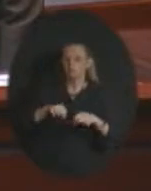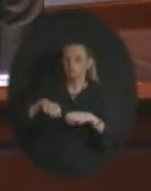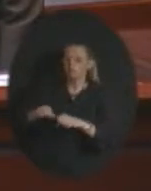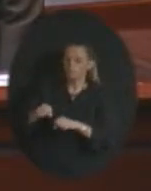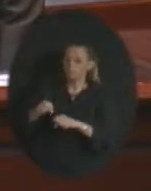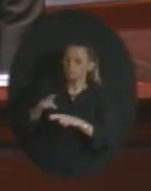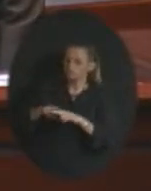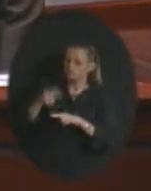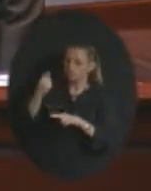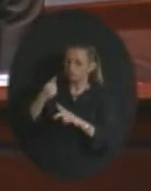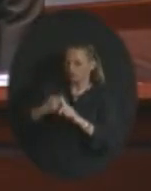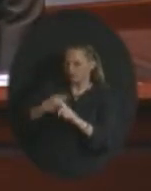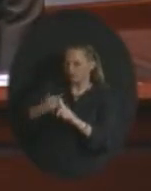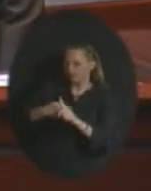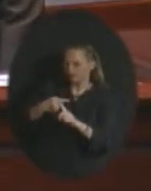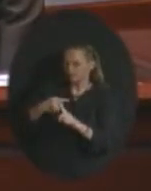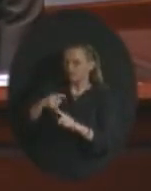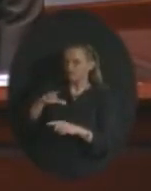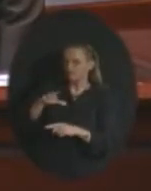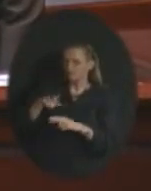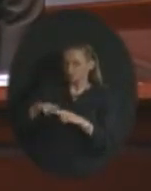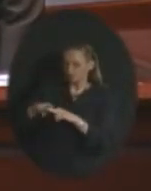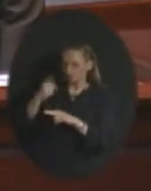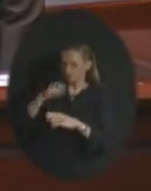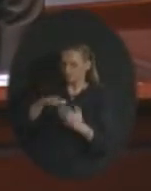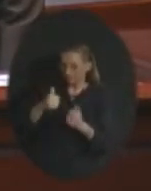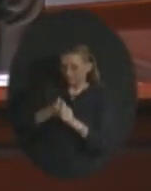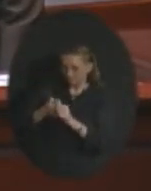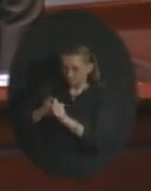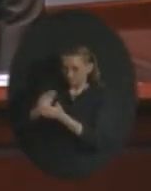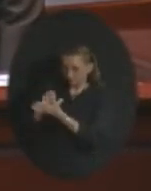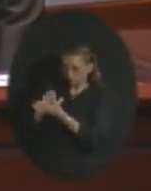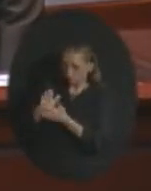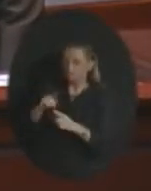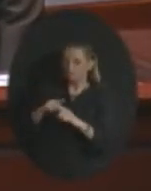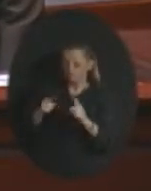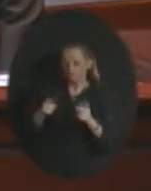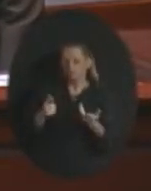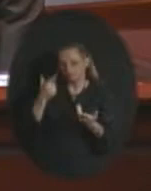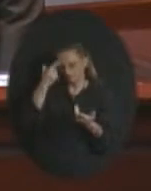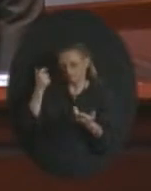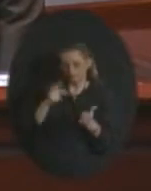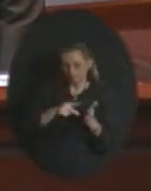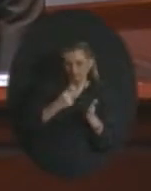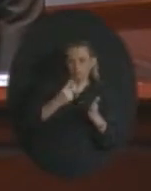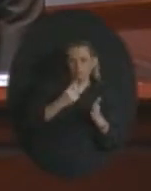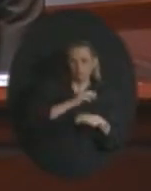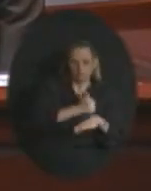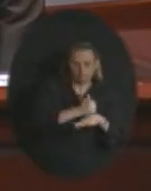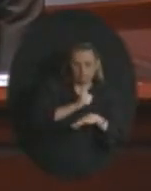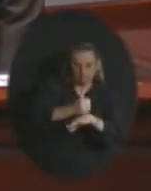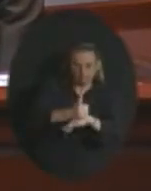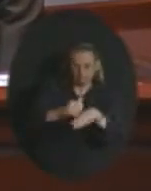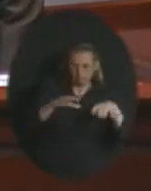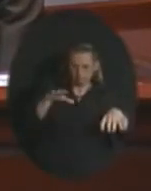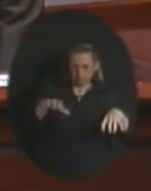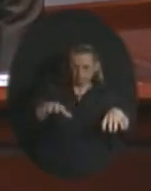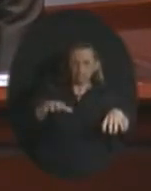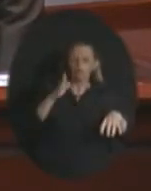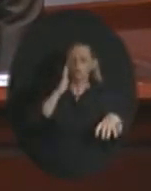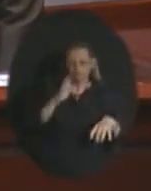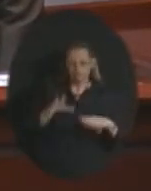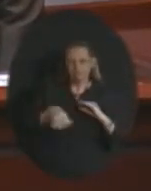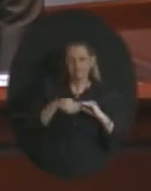things like that. So some sharing, but you're exactly right. To double set up, it's going to be some additional cost. It is obviously, as you saw in